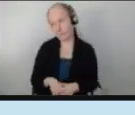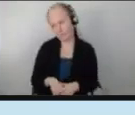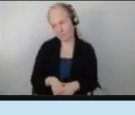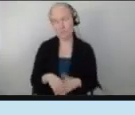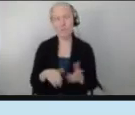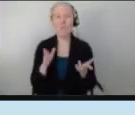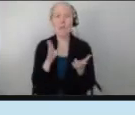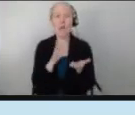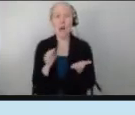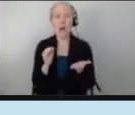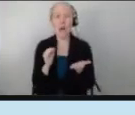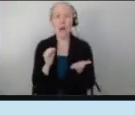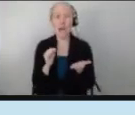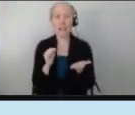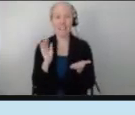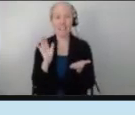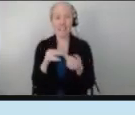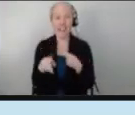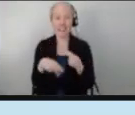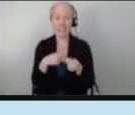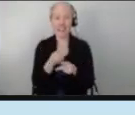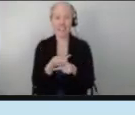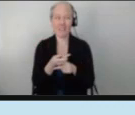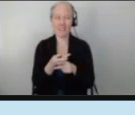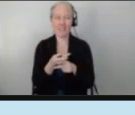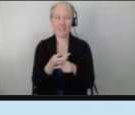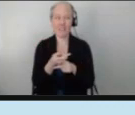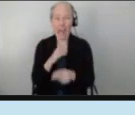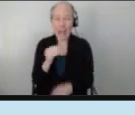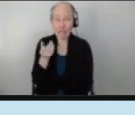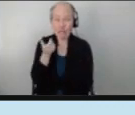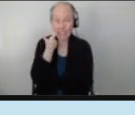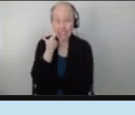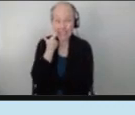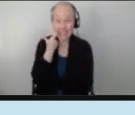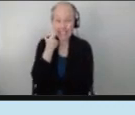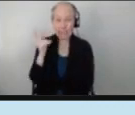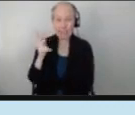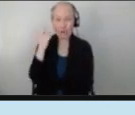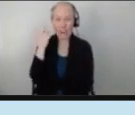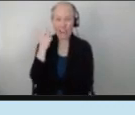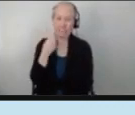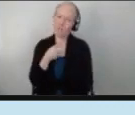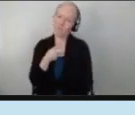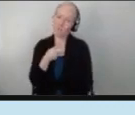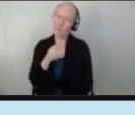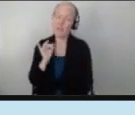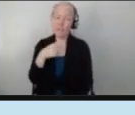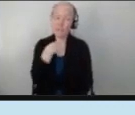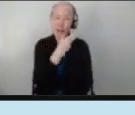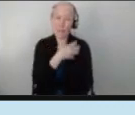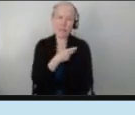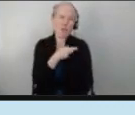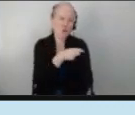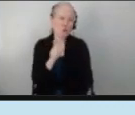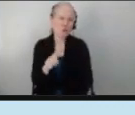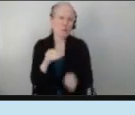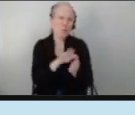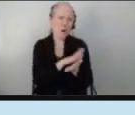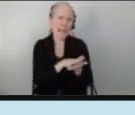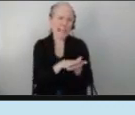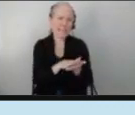And those are kind of just really recently recognized as being pretty loaded words that are used differently